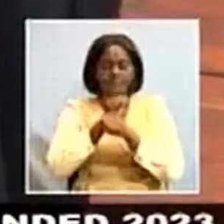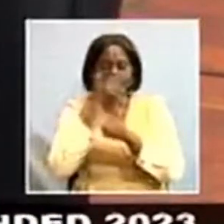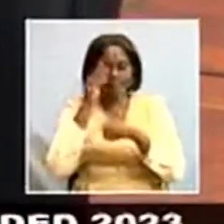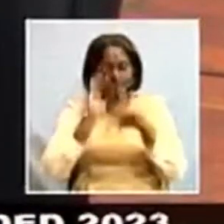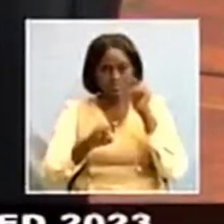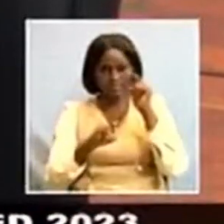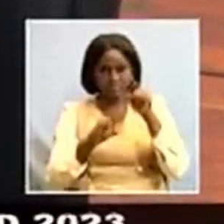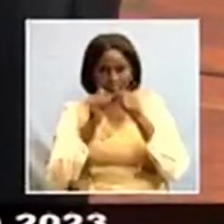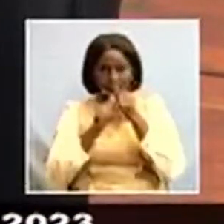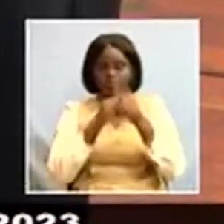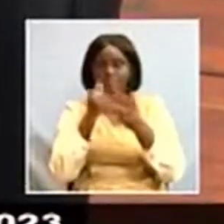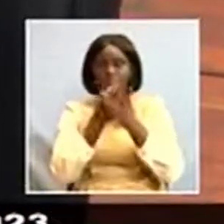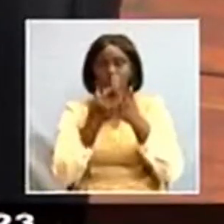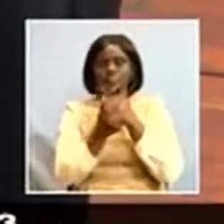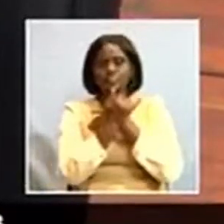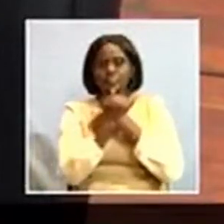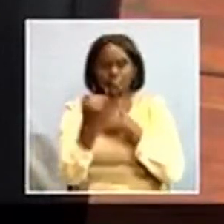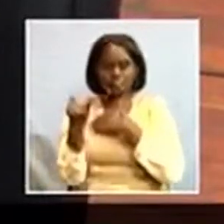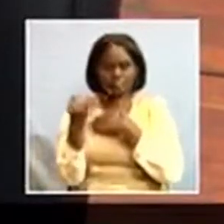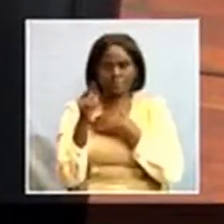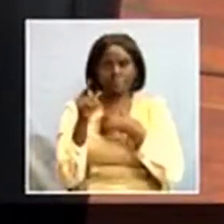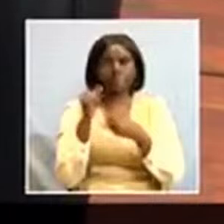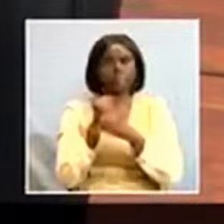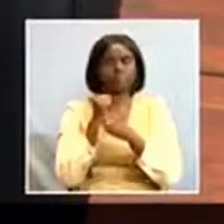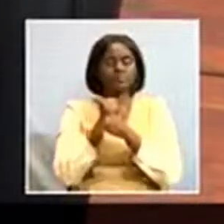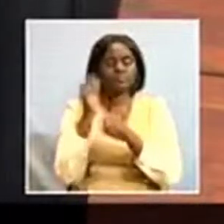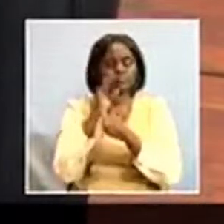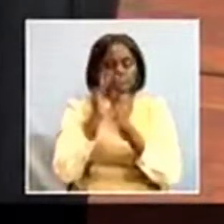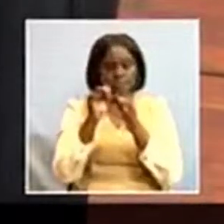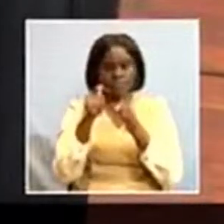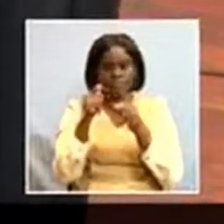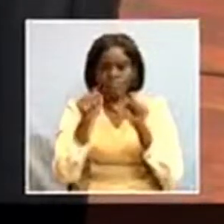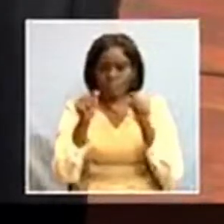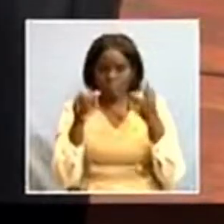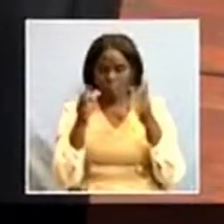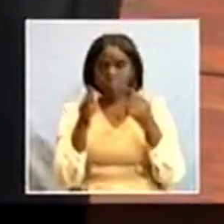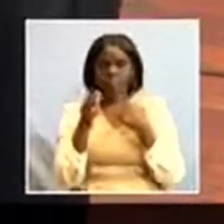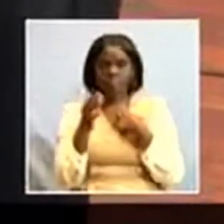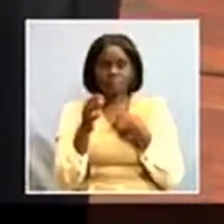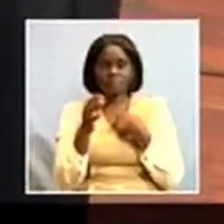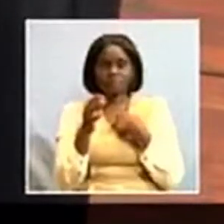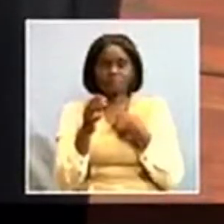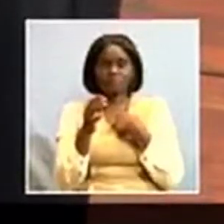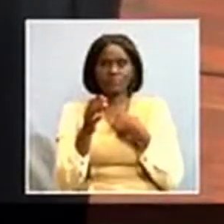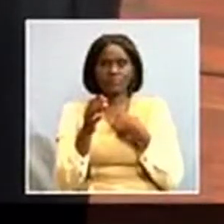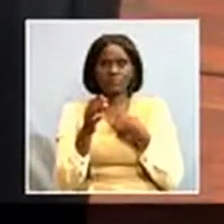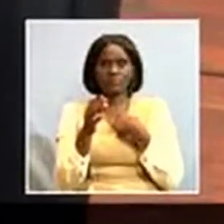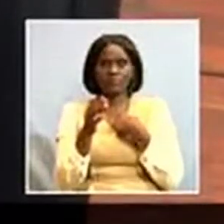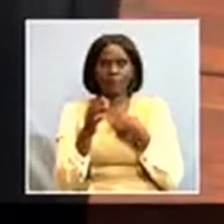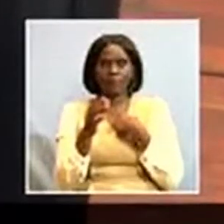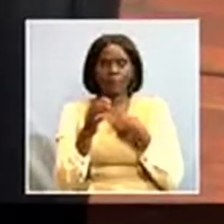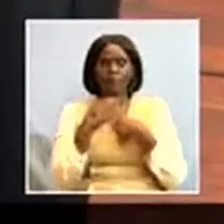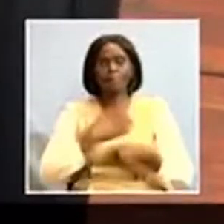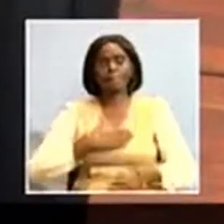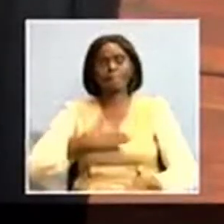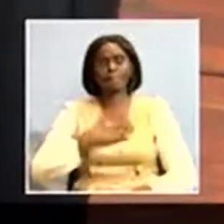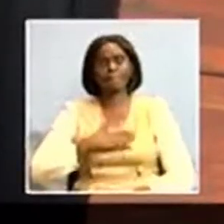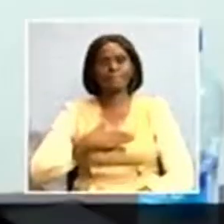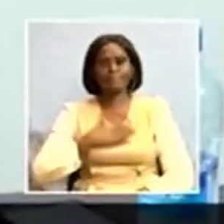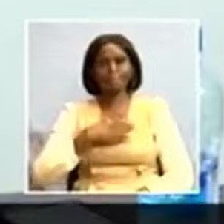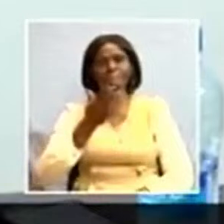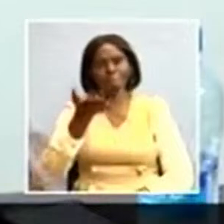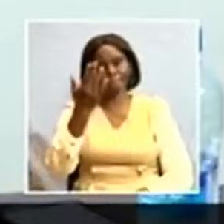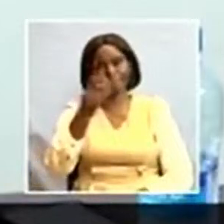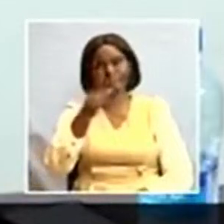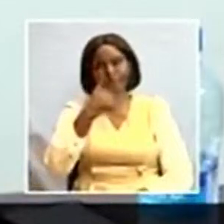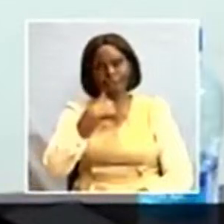because these items have been done. If you could allow me now to go to my other question. Please go ahead. There you have